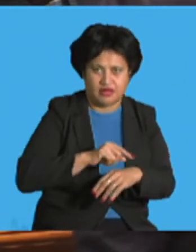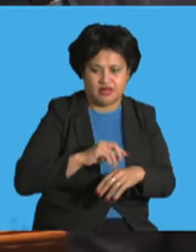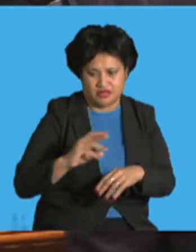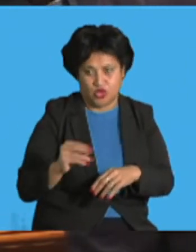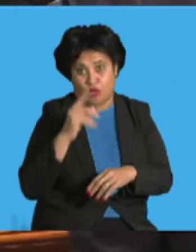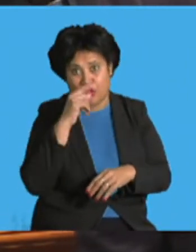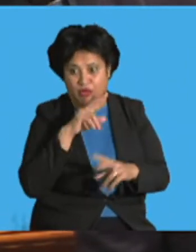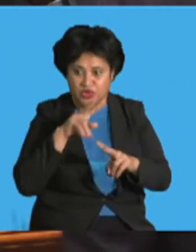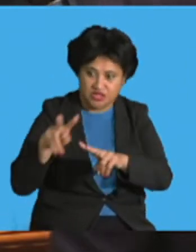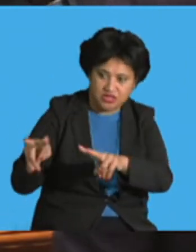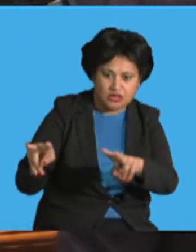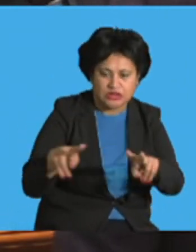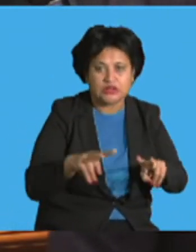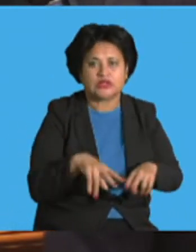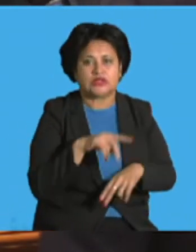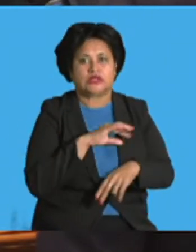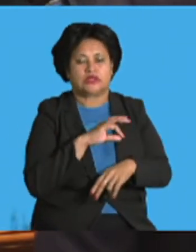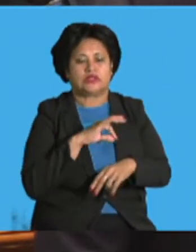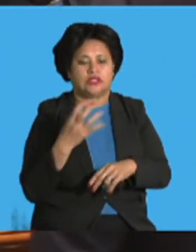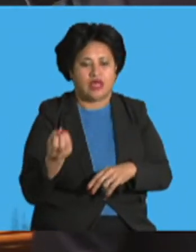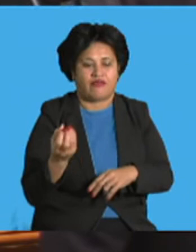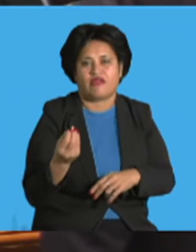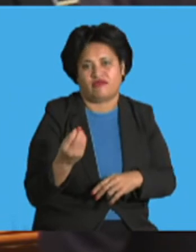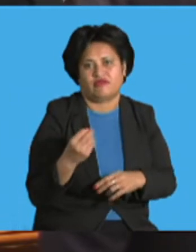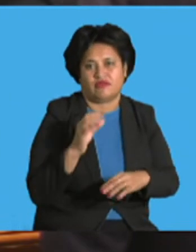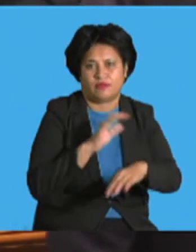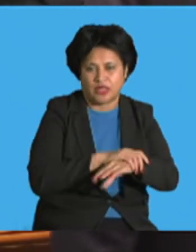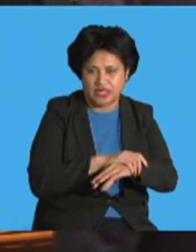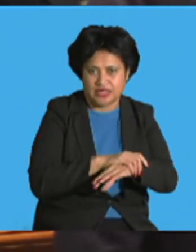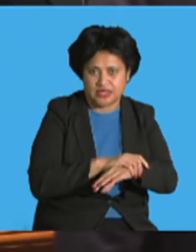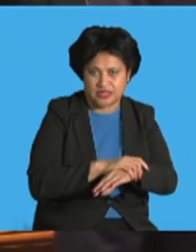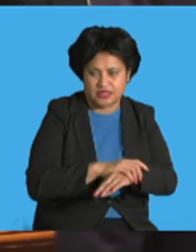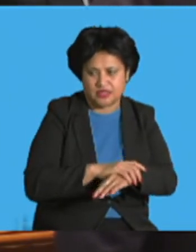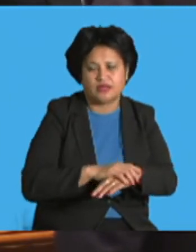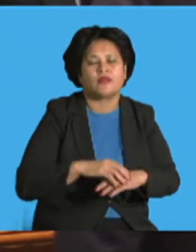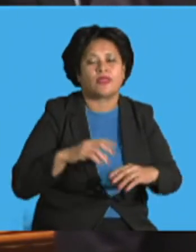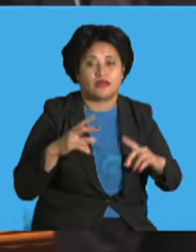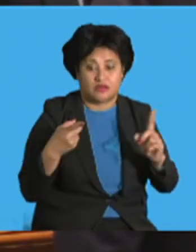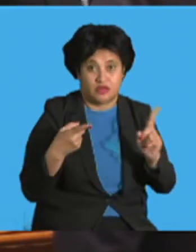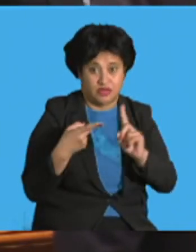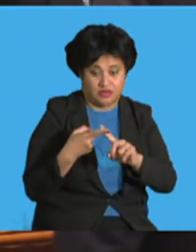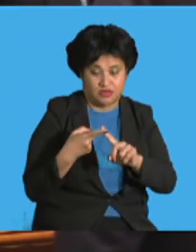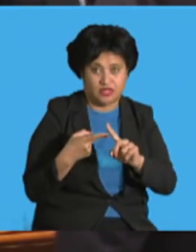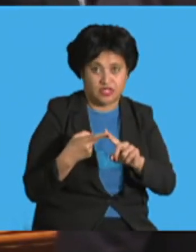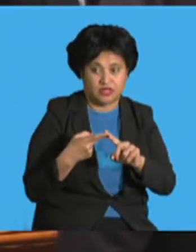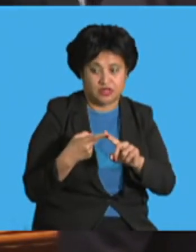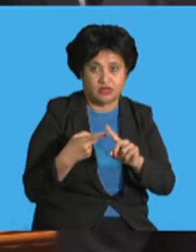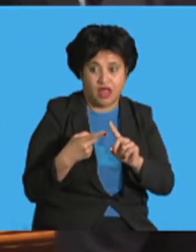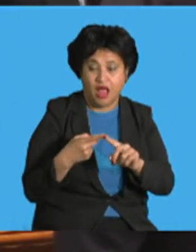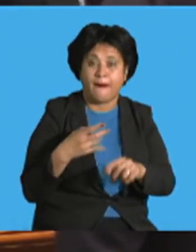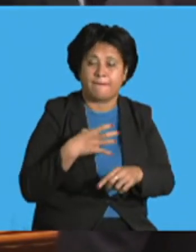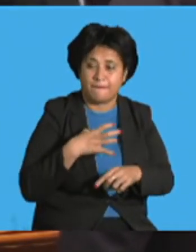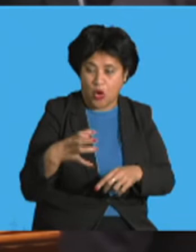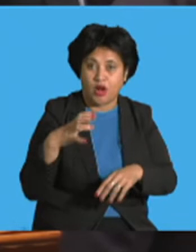into such activities. And of course, with that increased presence,